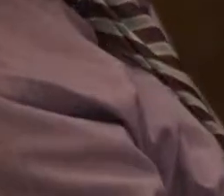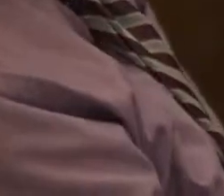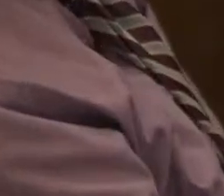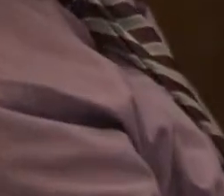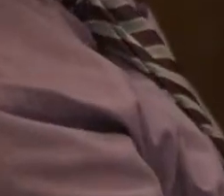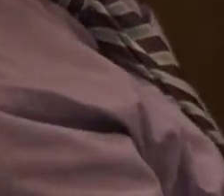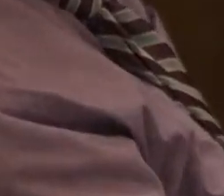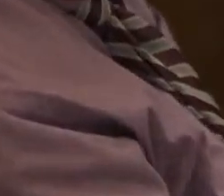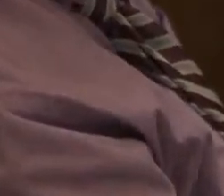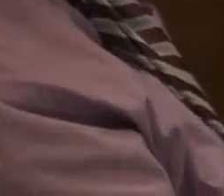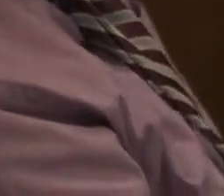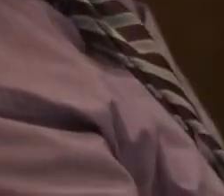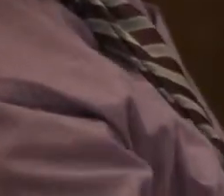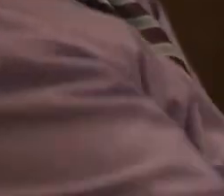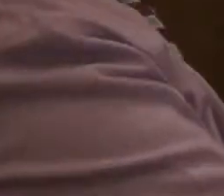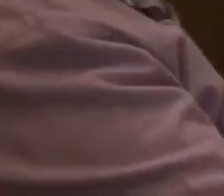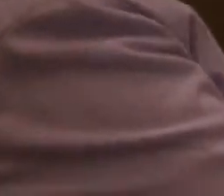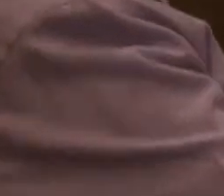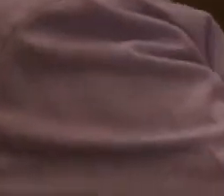you, Mr. Huntian.